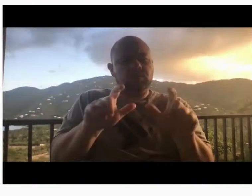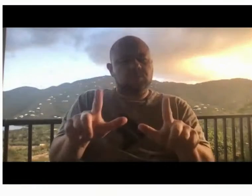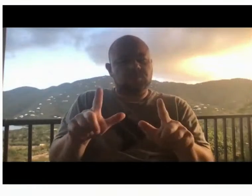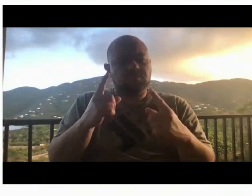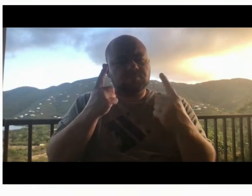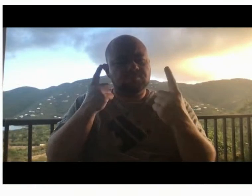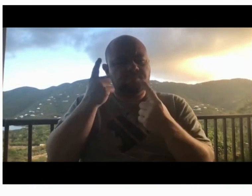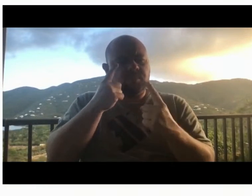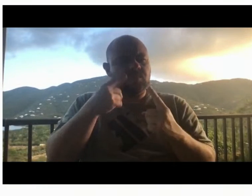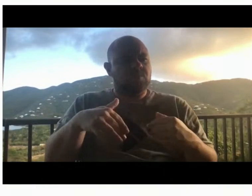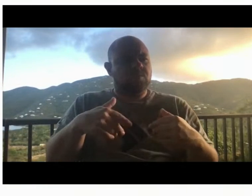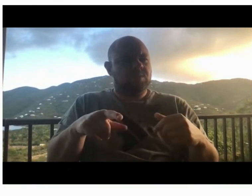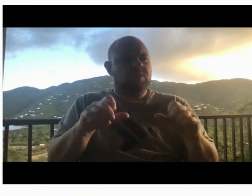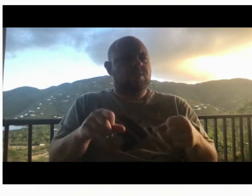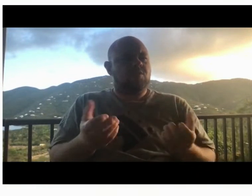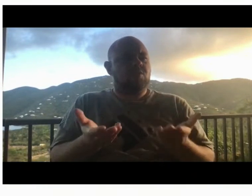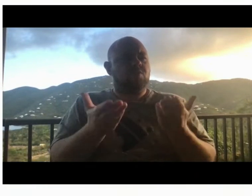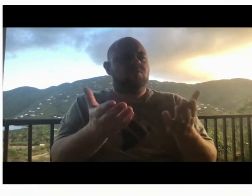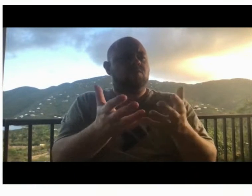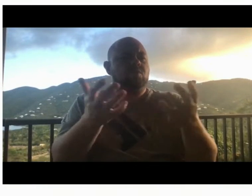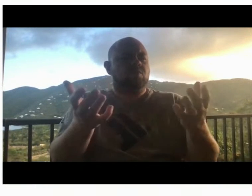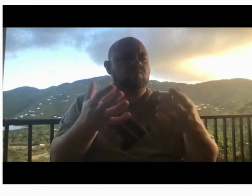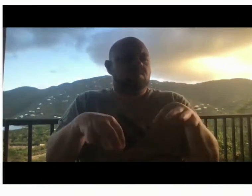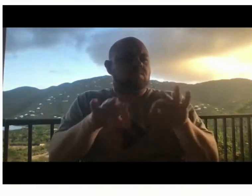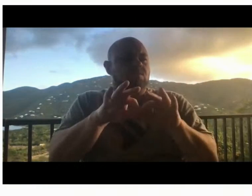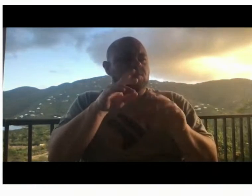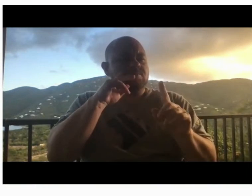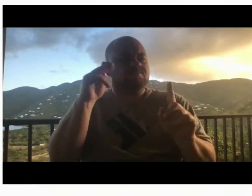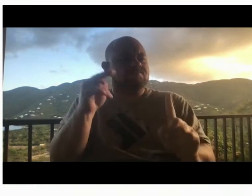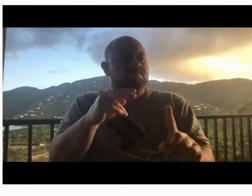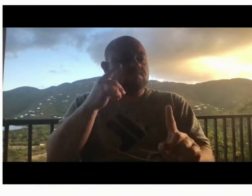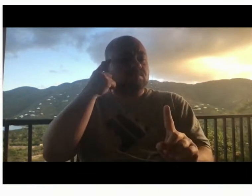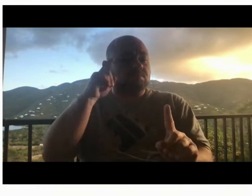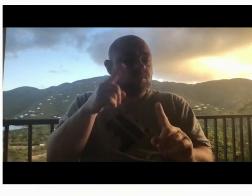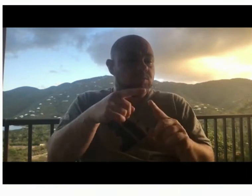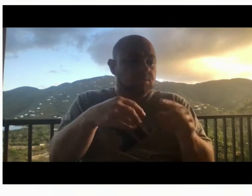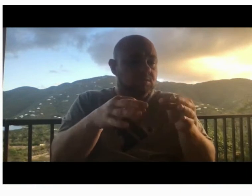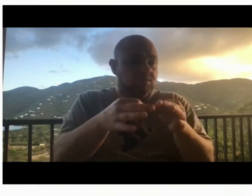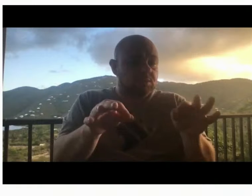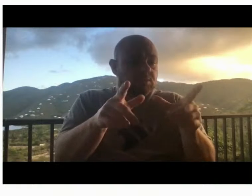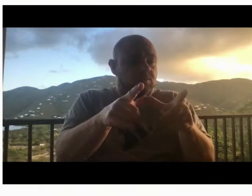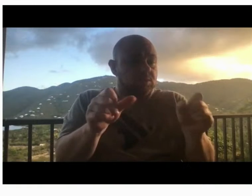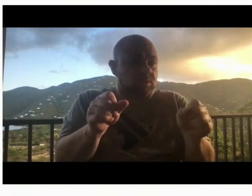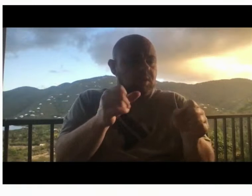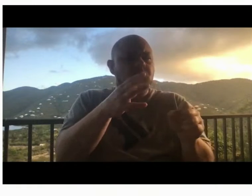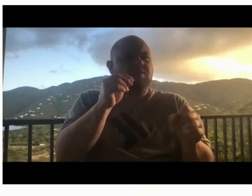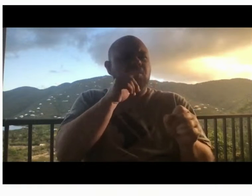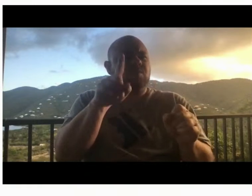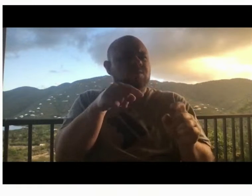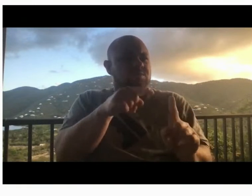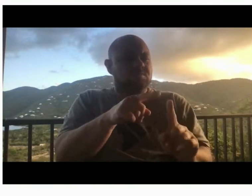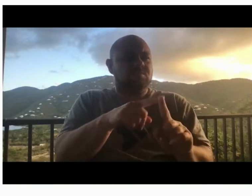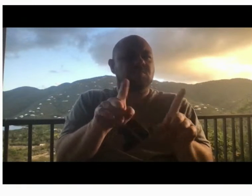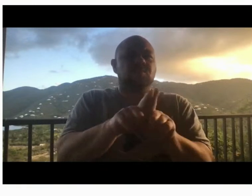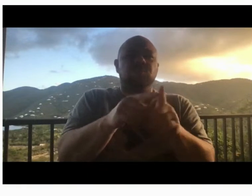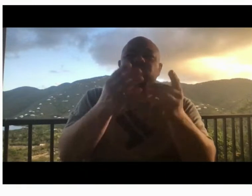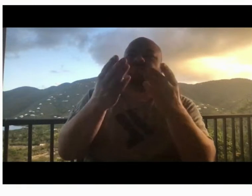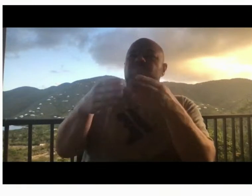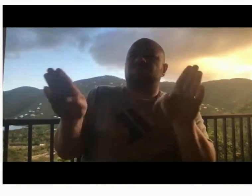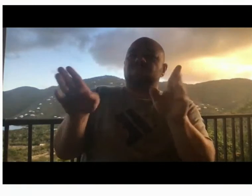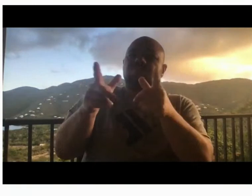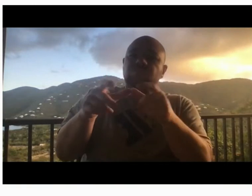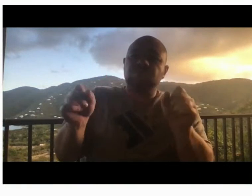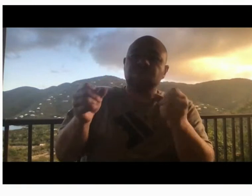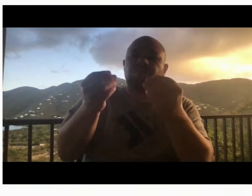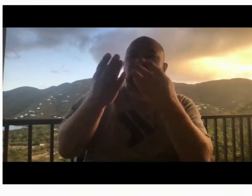through a critical disability lens. They provide such an important perspective for both the field of sign language linguistics and the